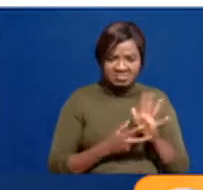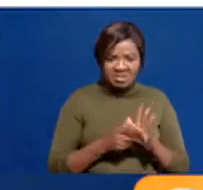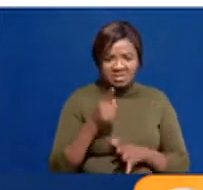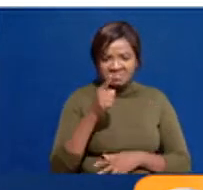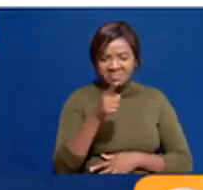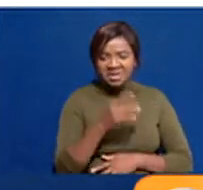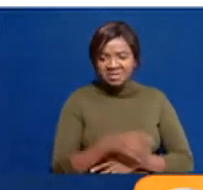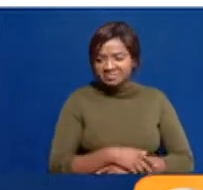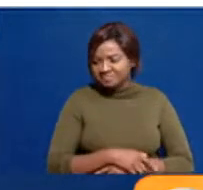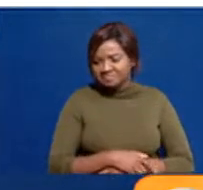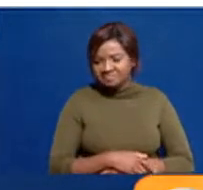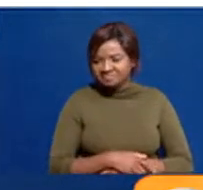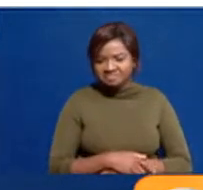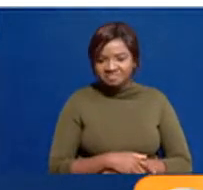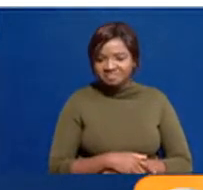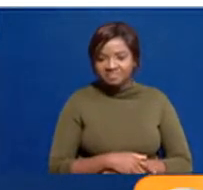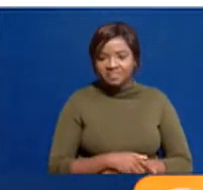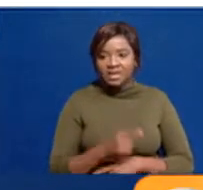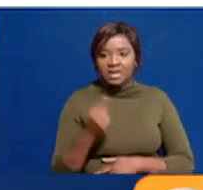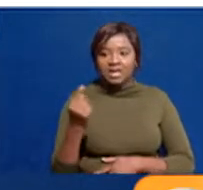looking